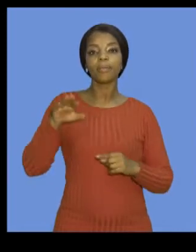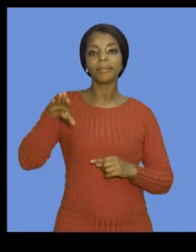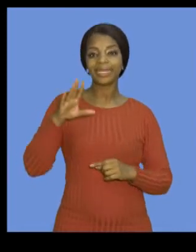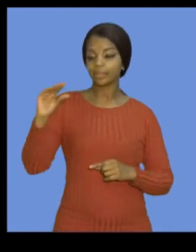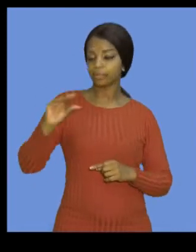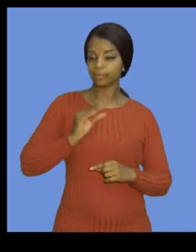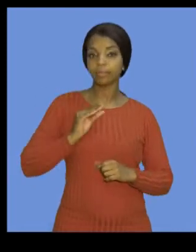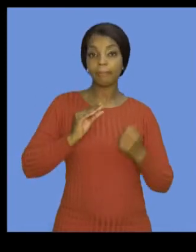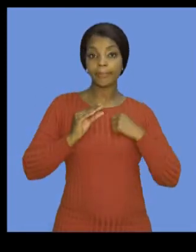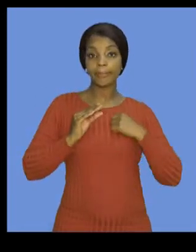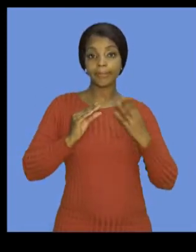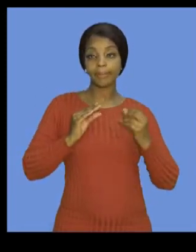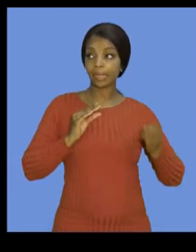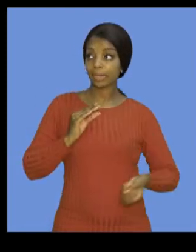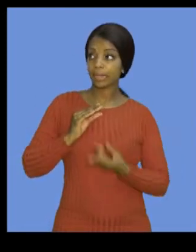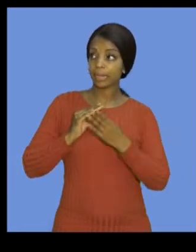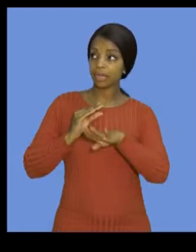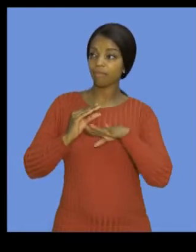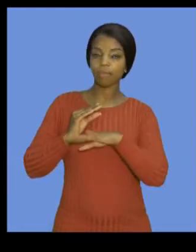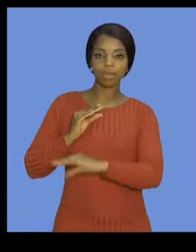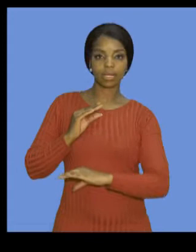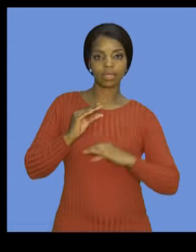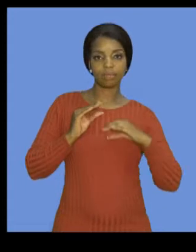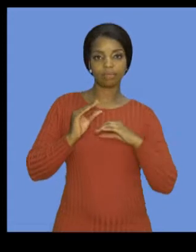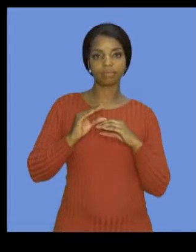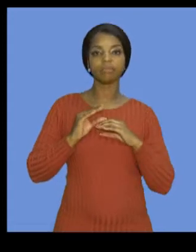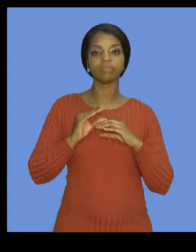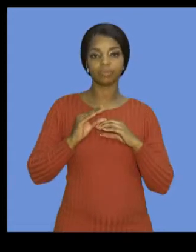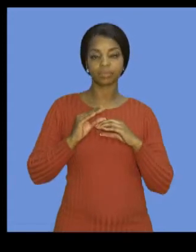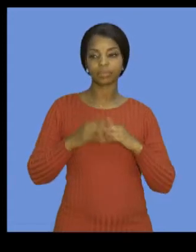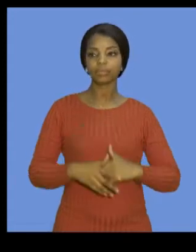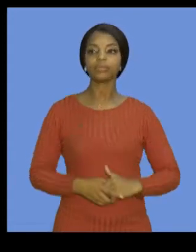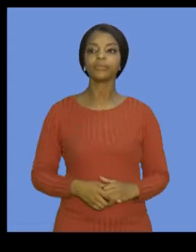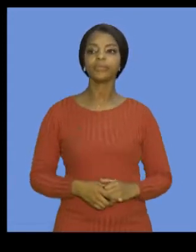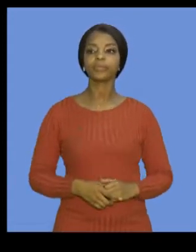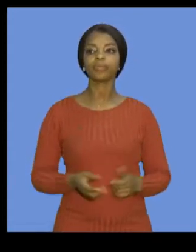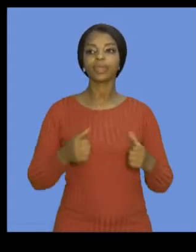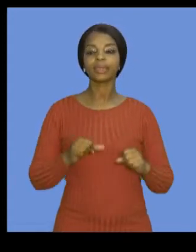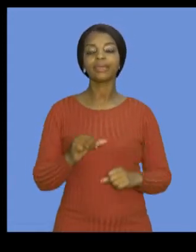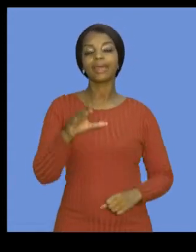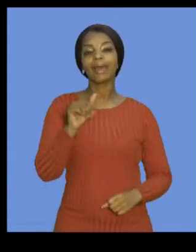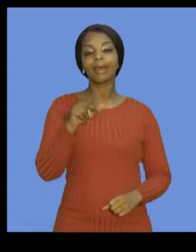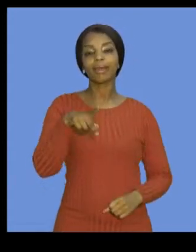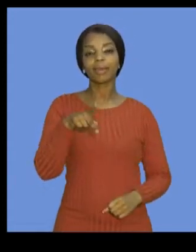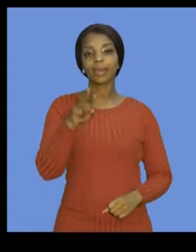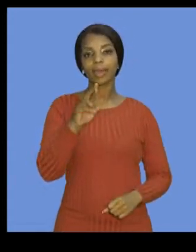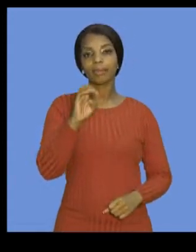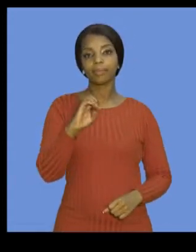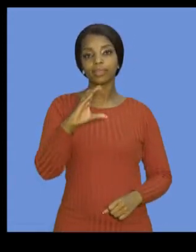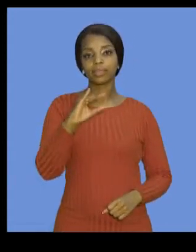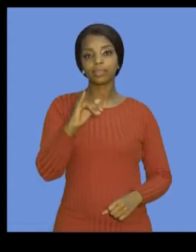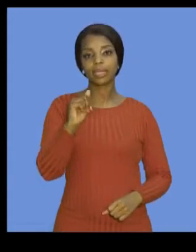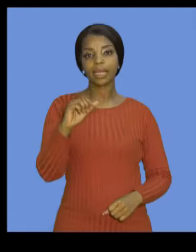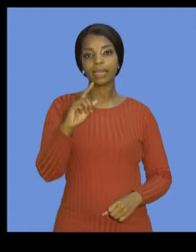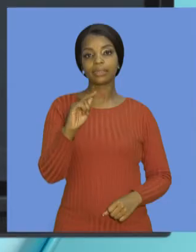initial amount that you saved will be the accumulated amount. Now we have one word, appreciation. I added this